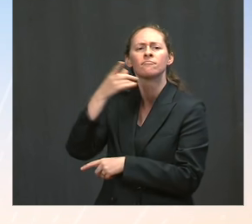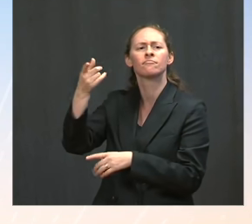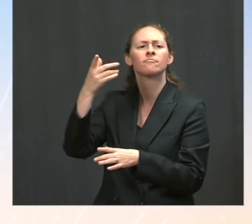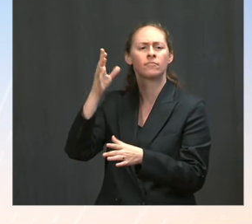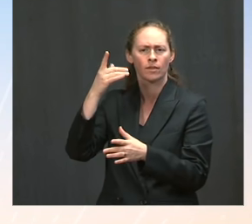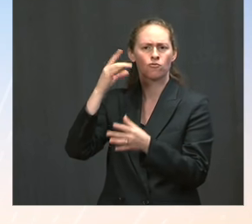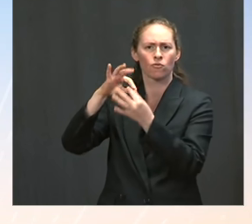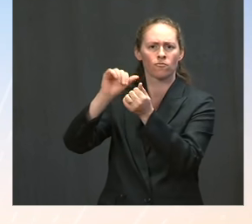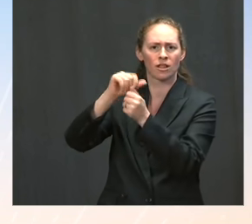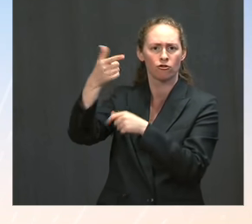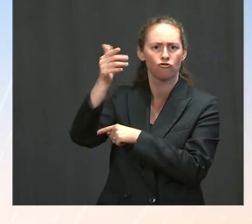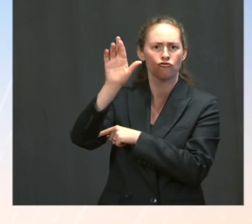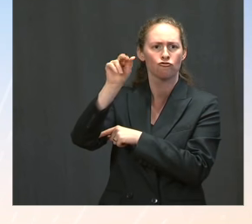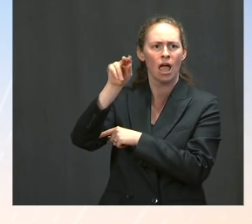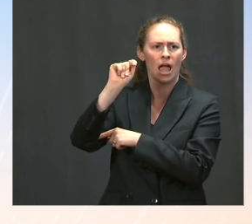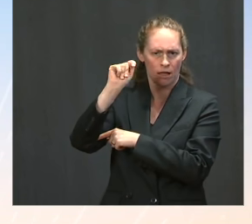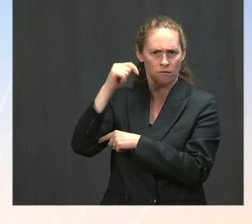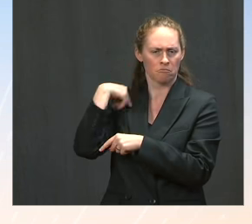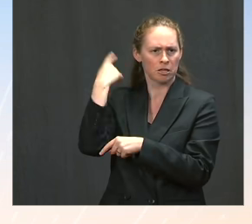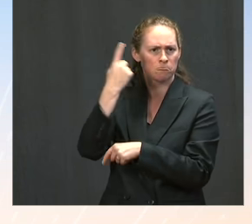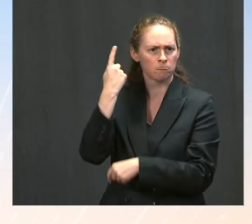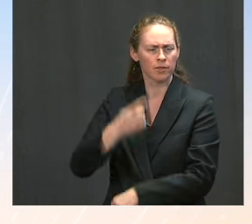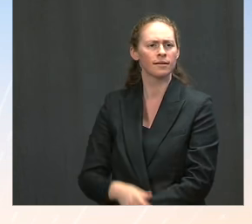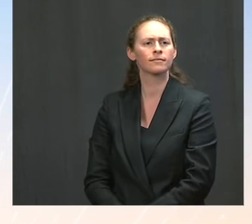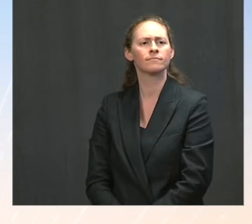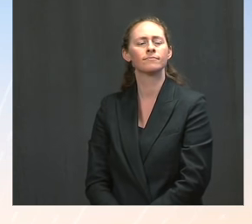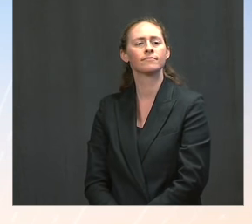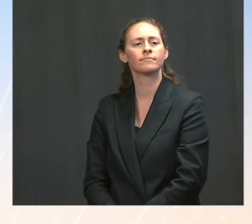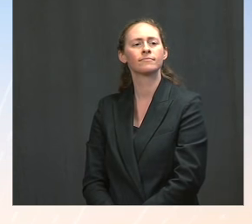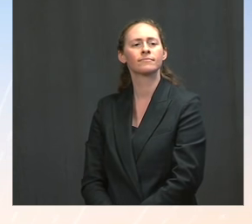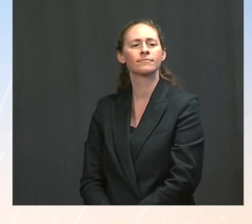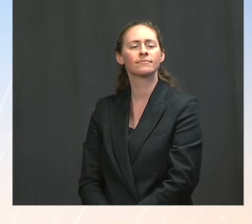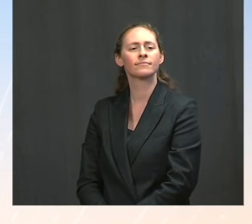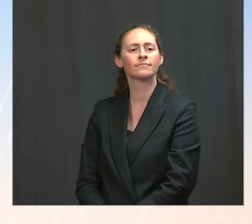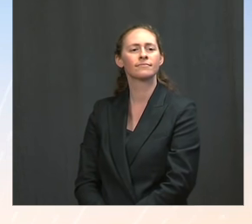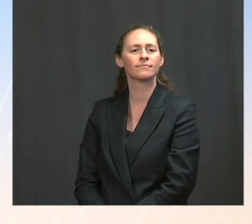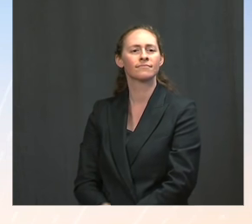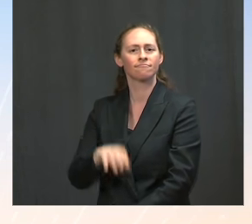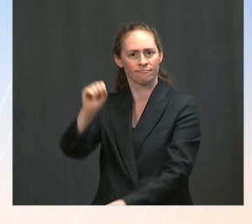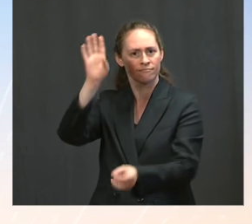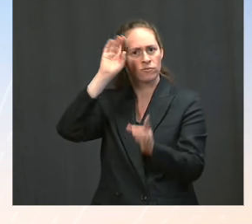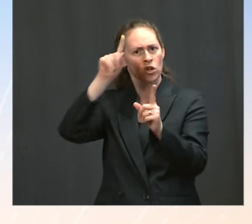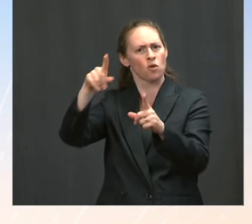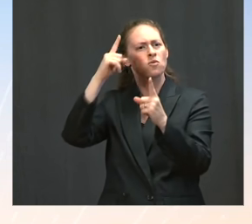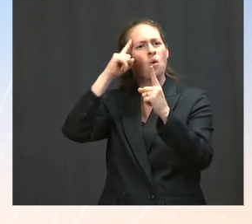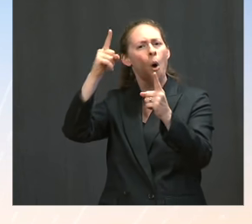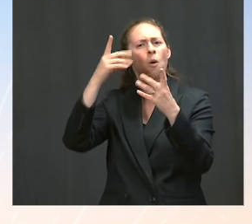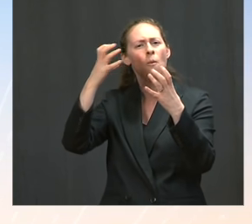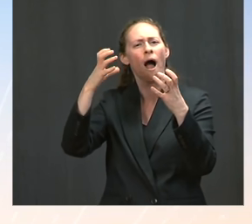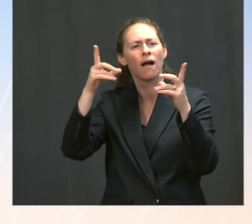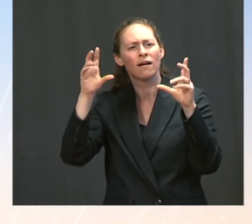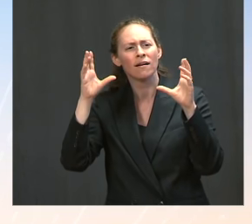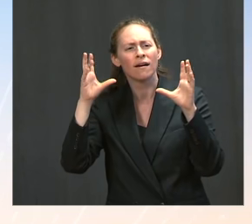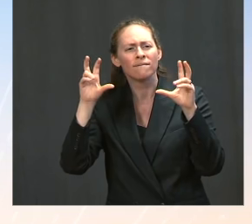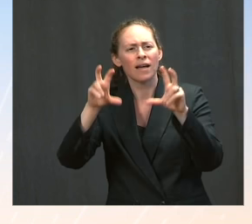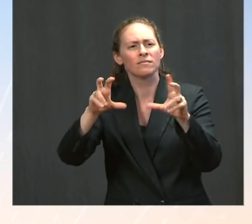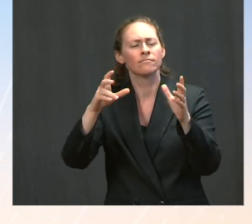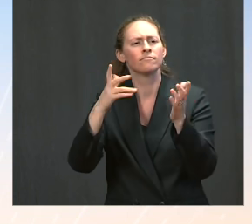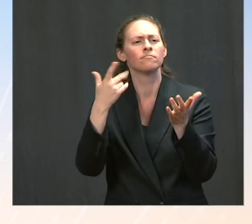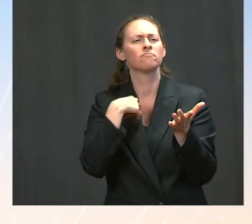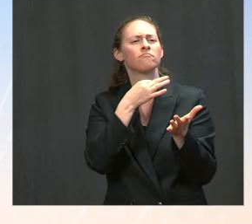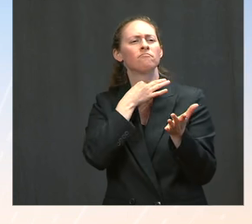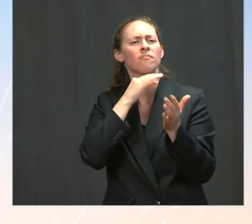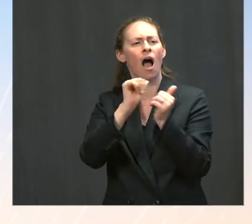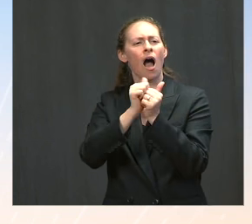are you defining ROI, given that that can often exclude priorities like gender and racial equality? So our